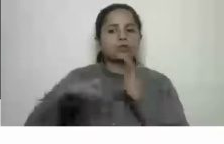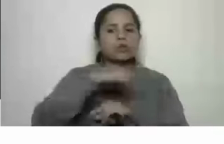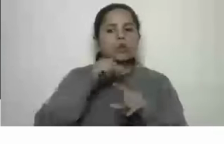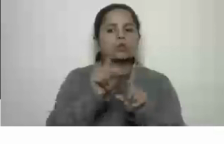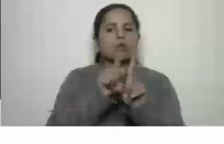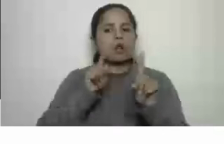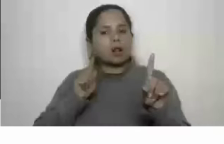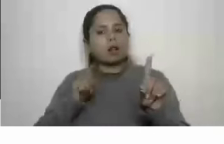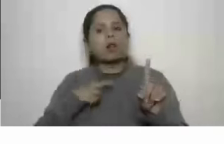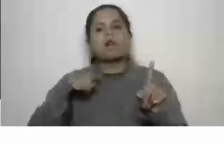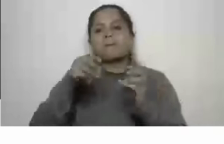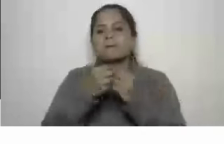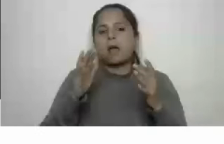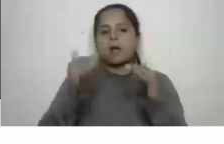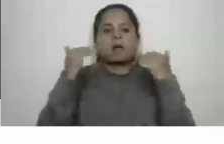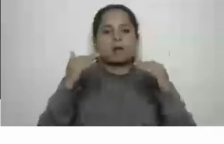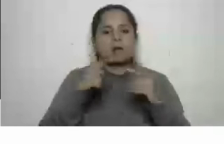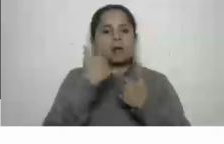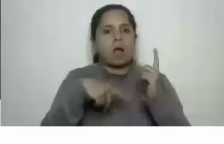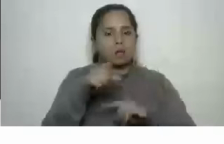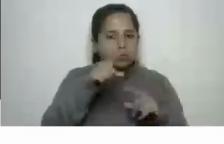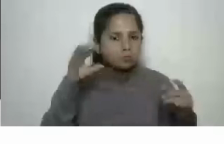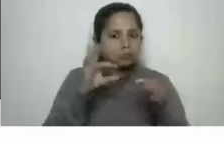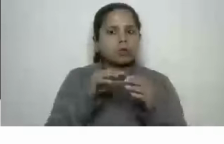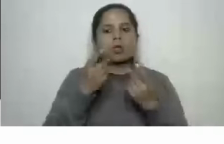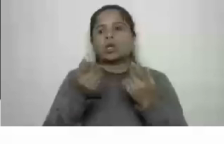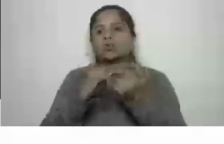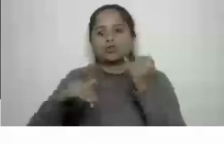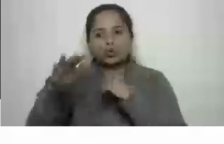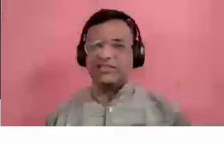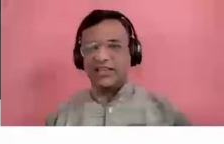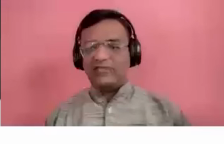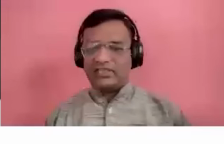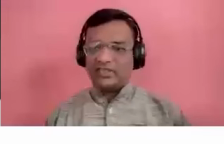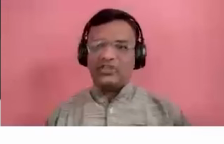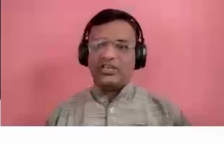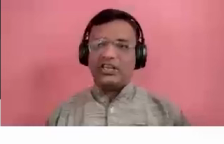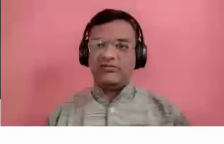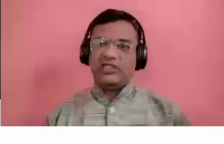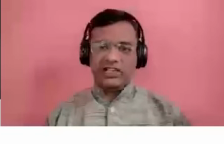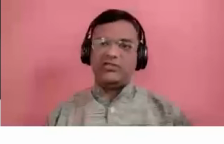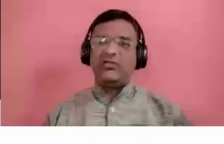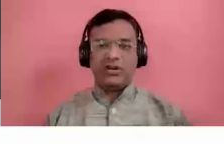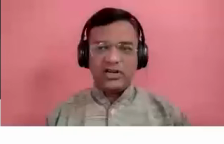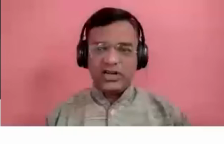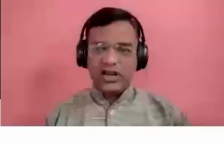have this hierarchy that this language is associated with social backwardness. This language is associated